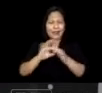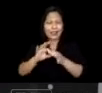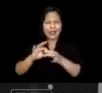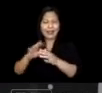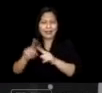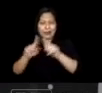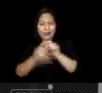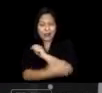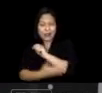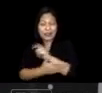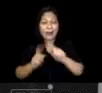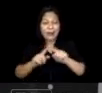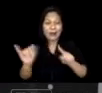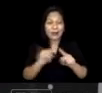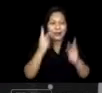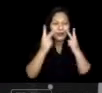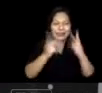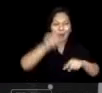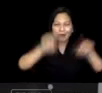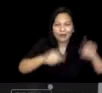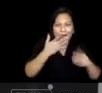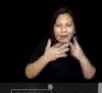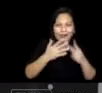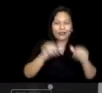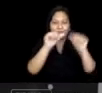size, preferences for our kids.